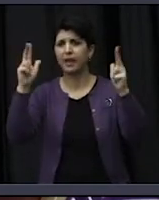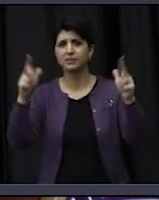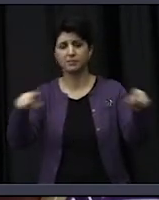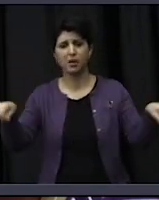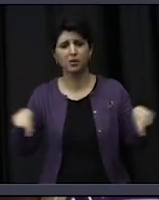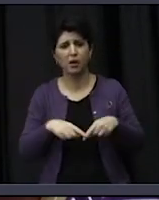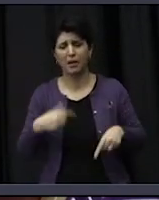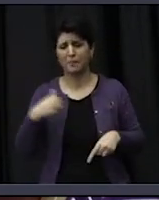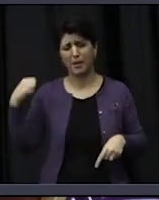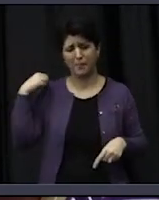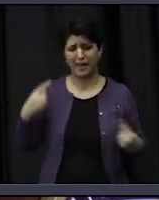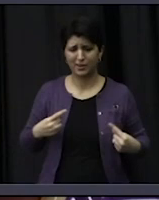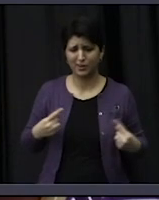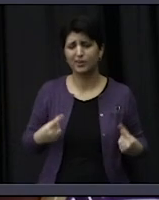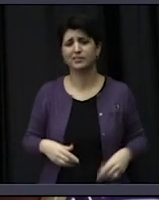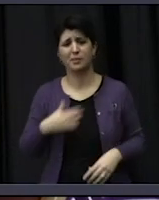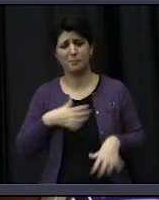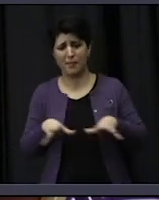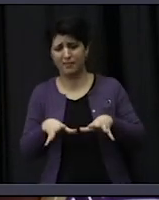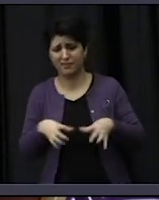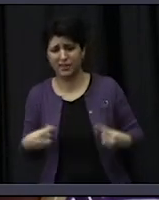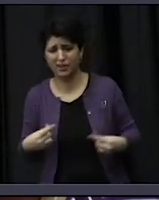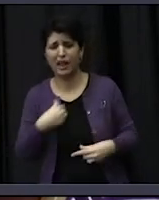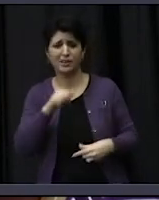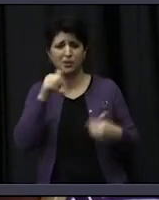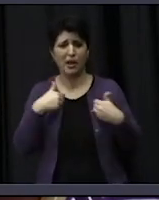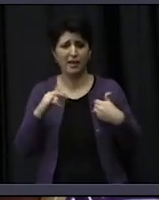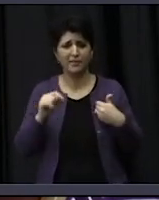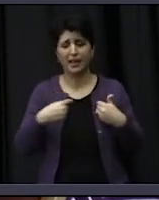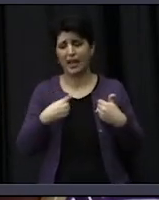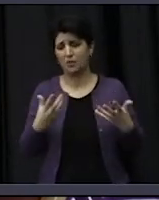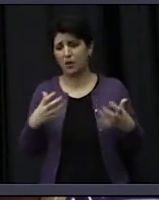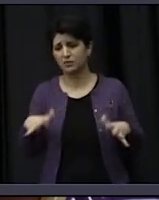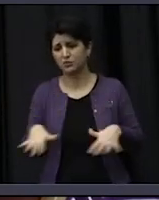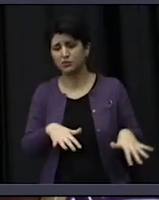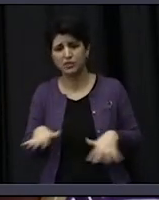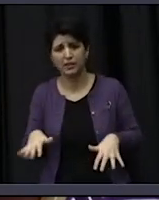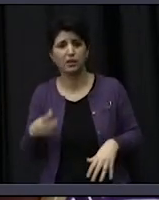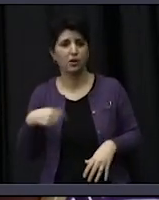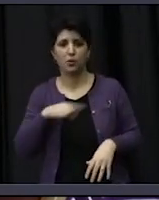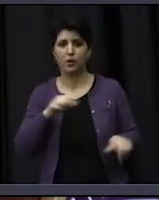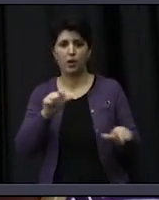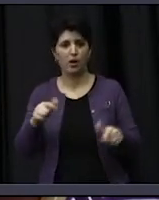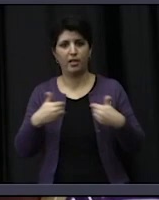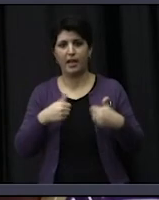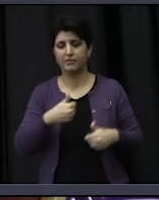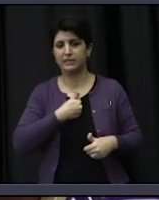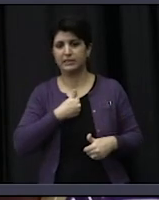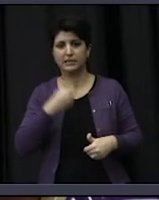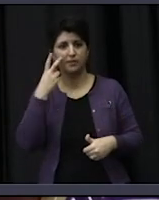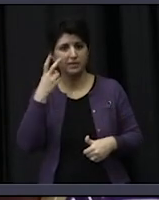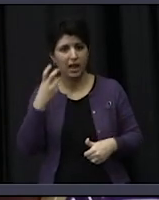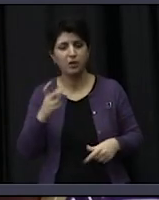hurt, I don't have it, I just want to chill." We all have self-doubt. You don't deny it, but you don't capitulate to